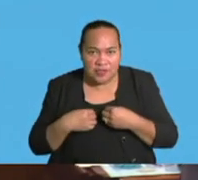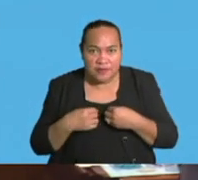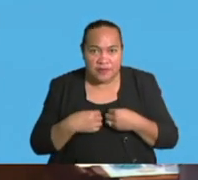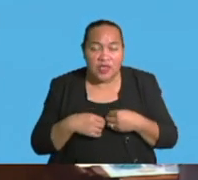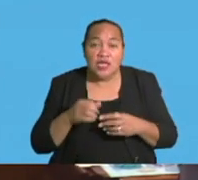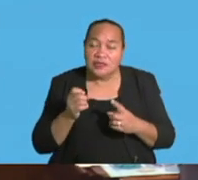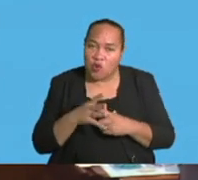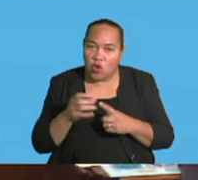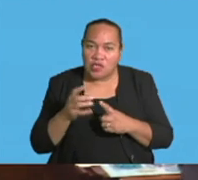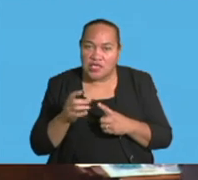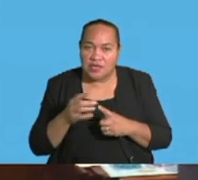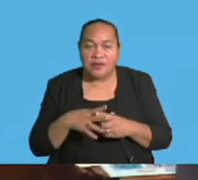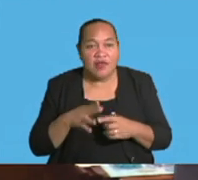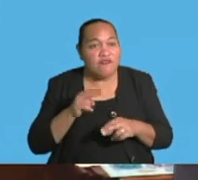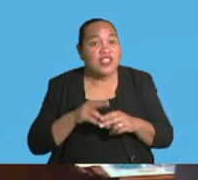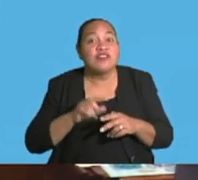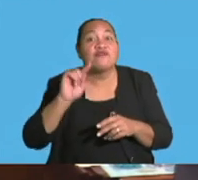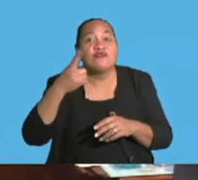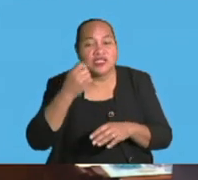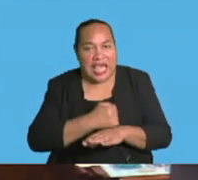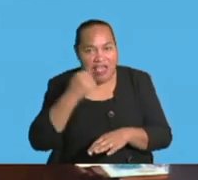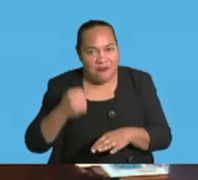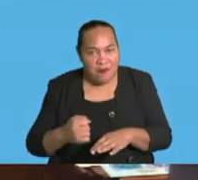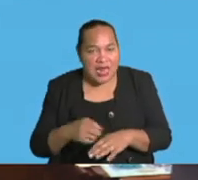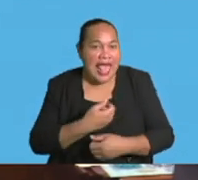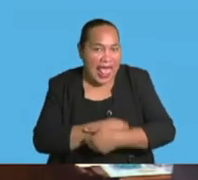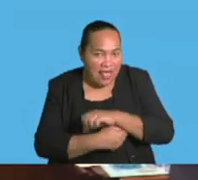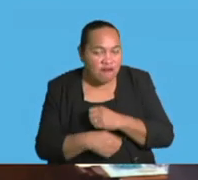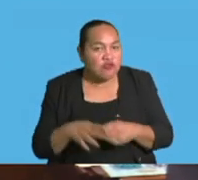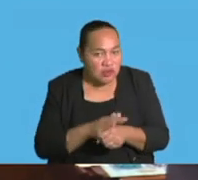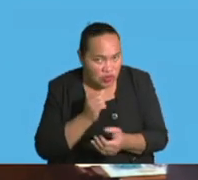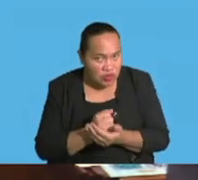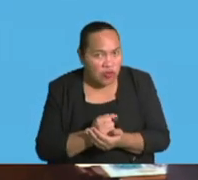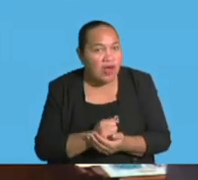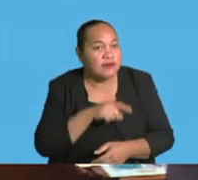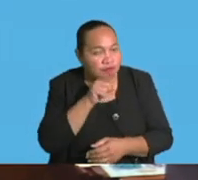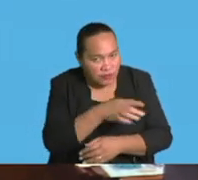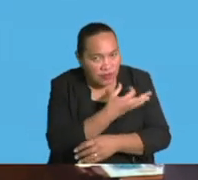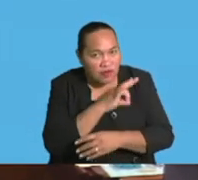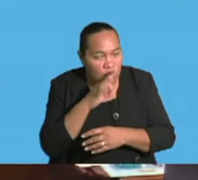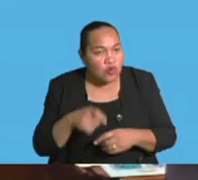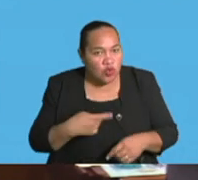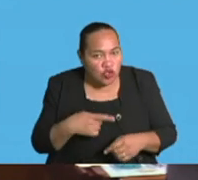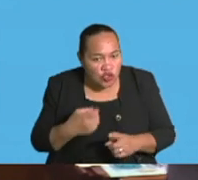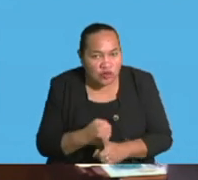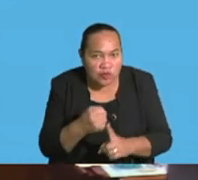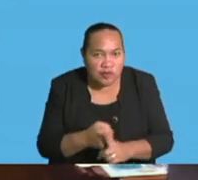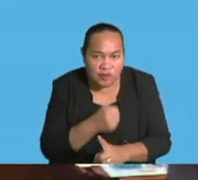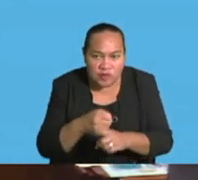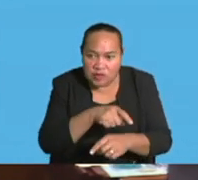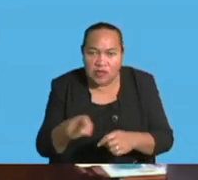important component of the Fiji Affairs government's efforts to ensure that the forestry sector continues to stimulate a positive and lasting